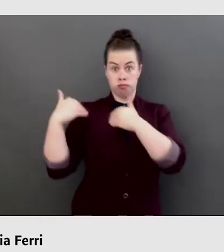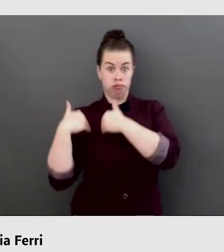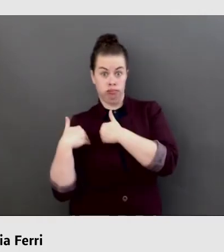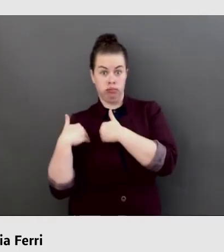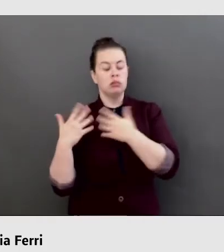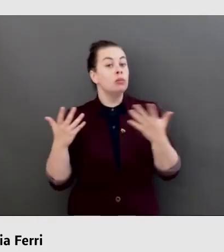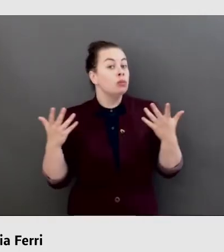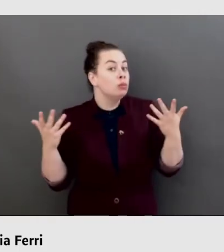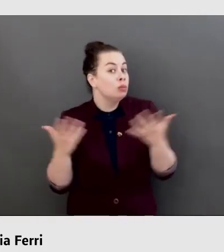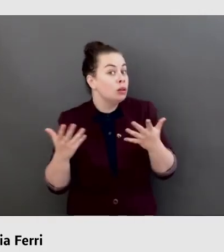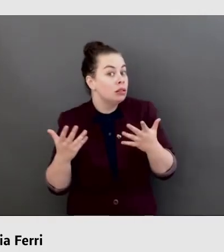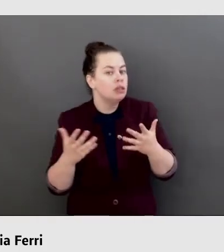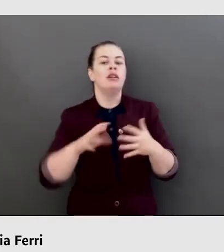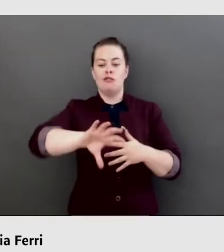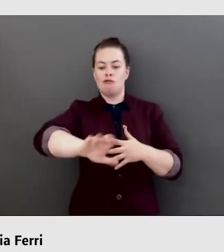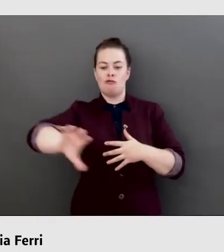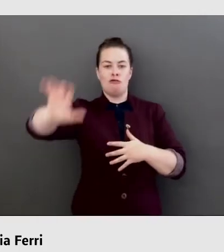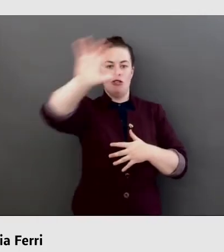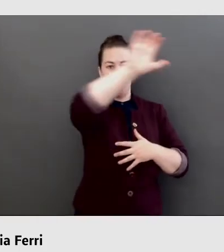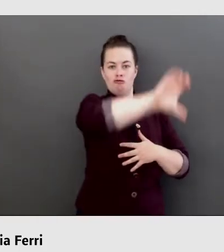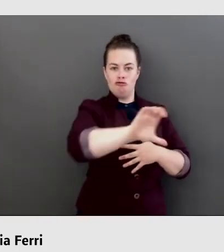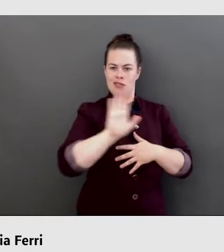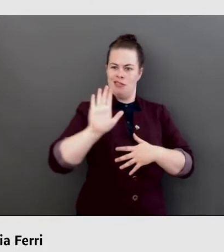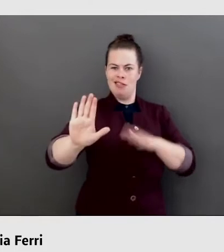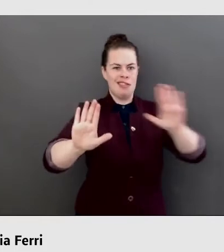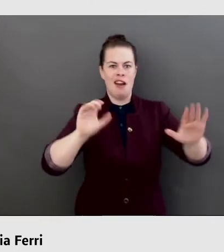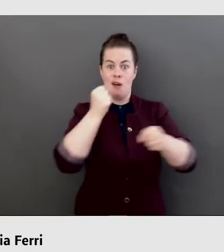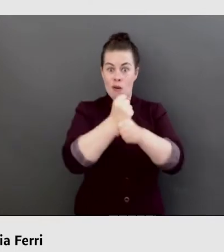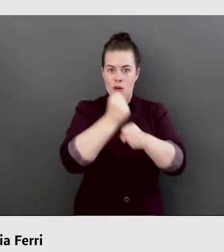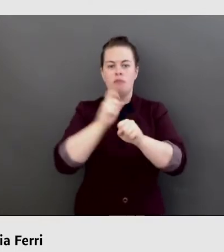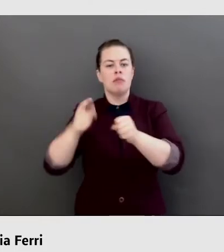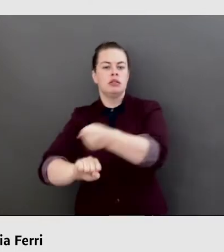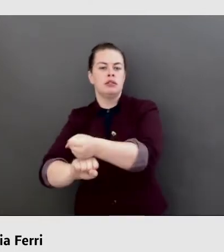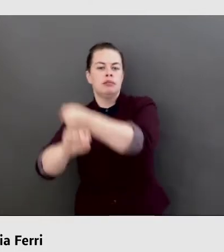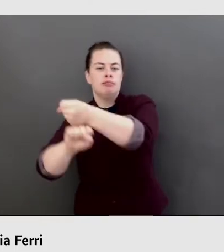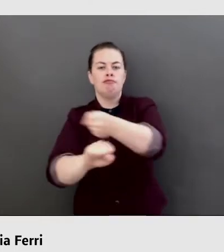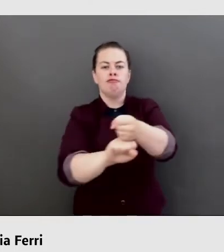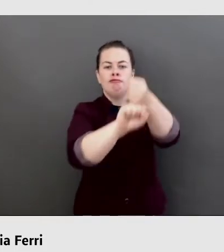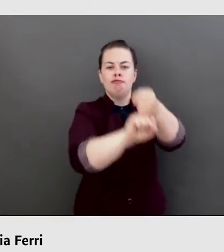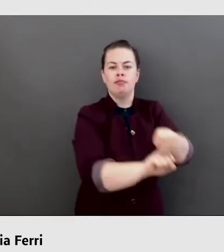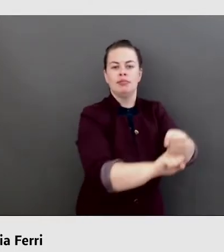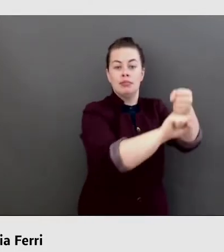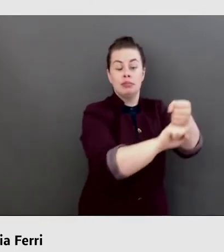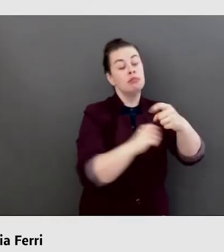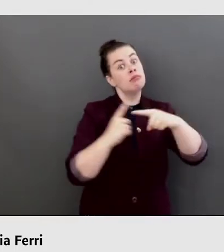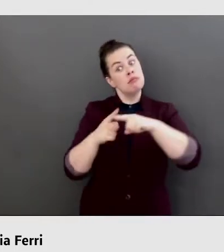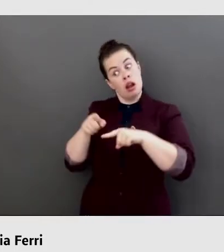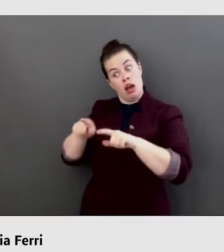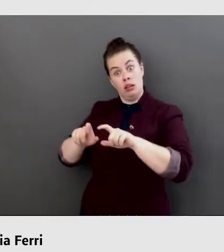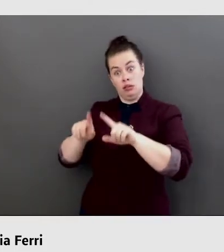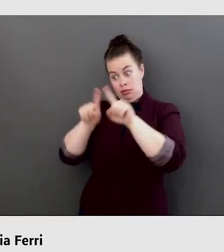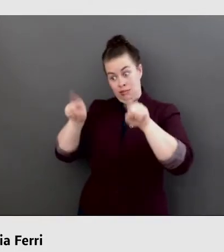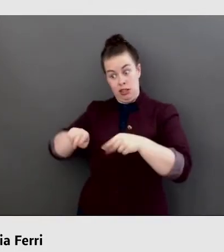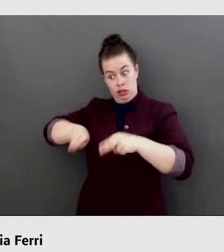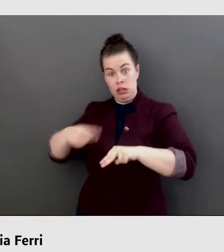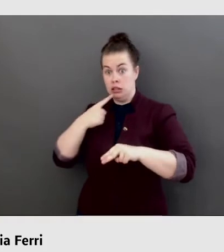reiterates the role that the European Union has in supporting member states' action. It also makes clear